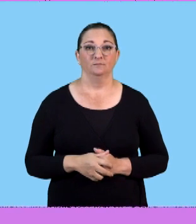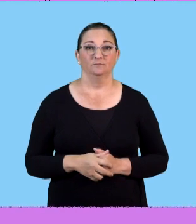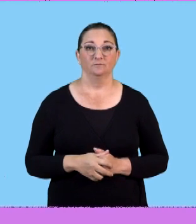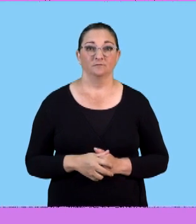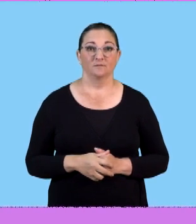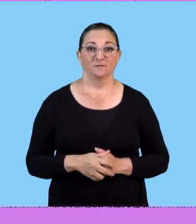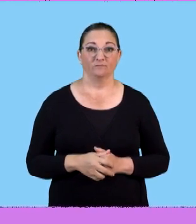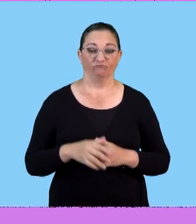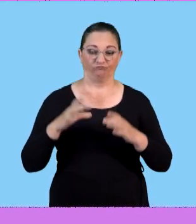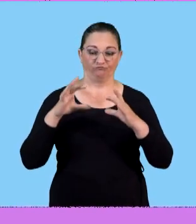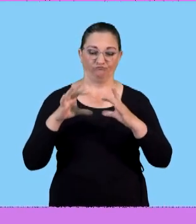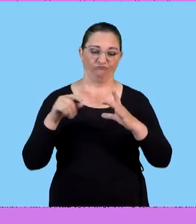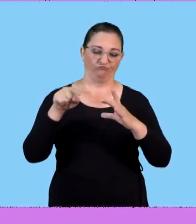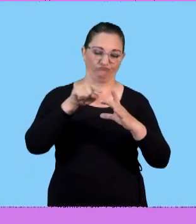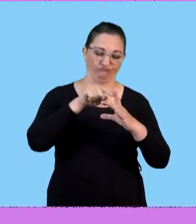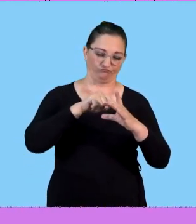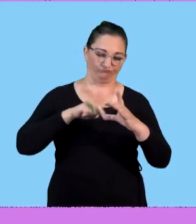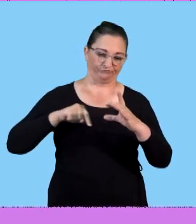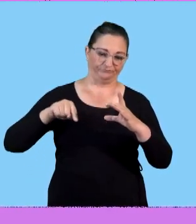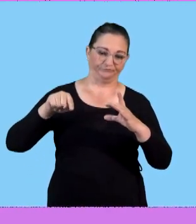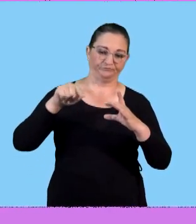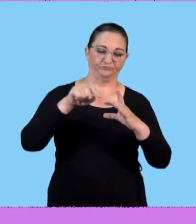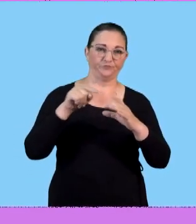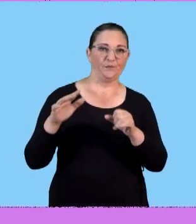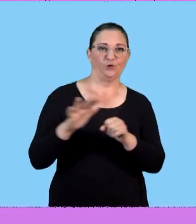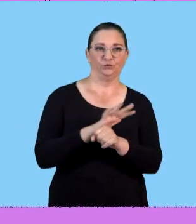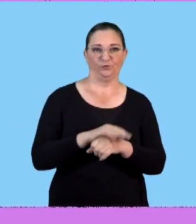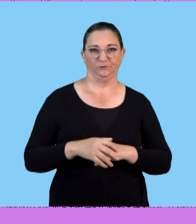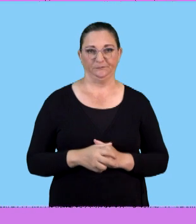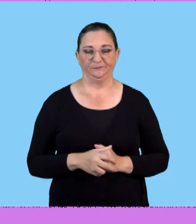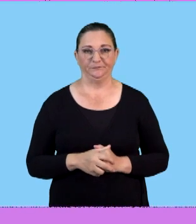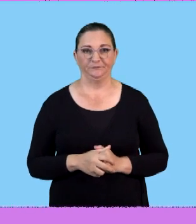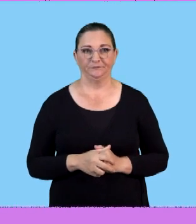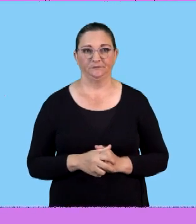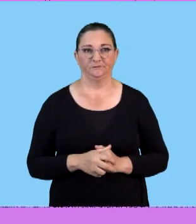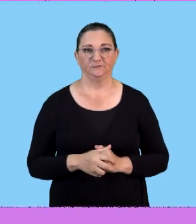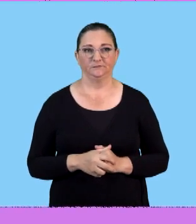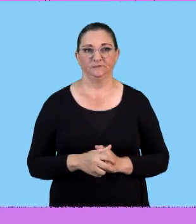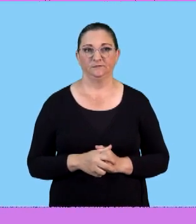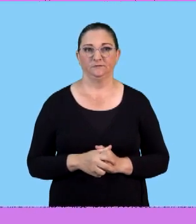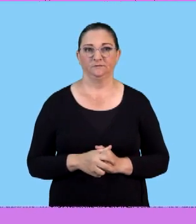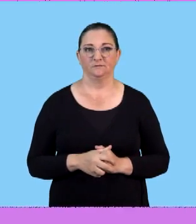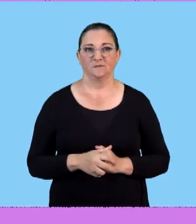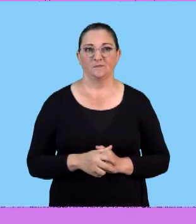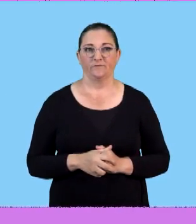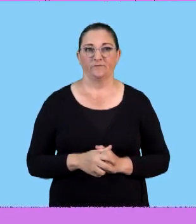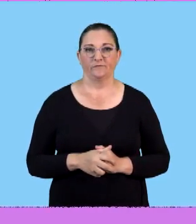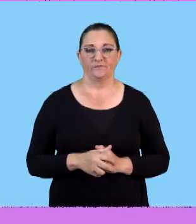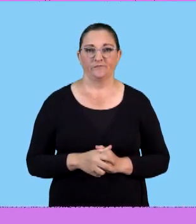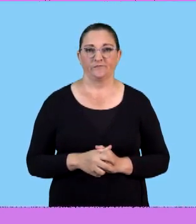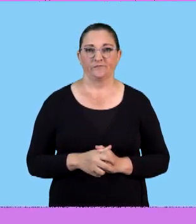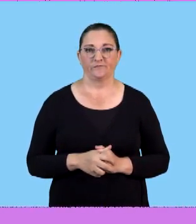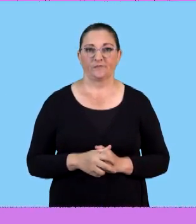to the total distance, right? It's the total distance around